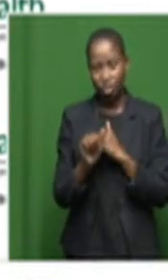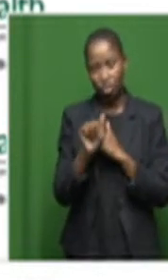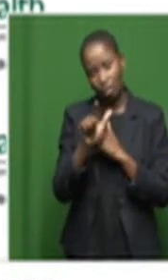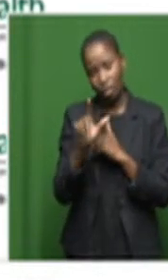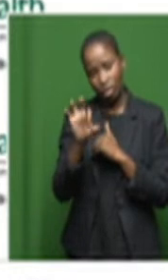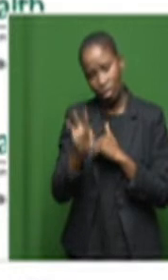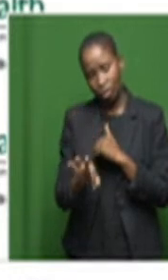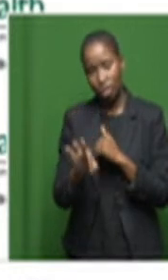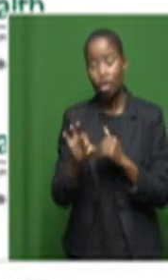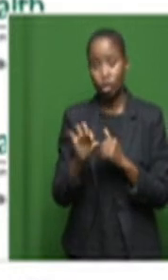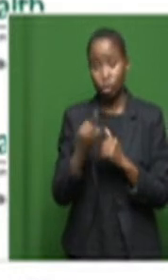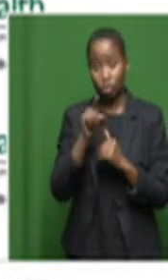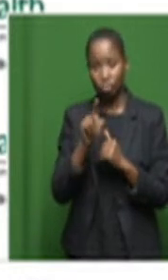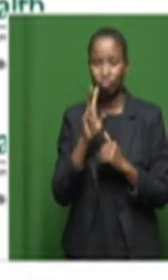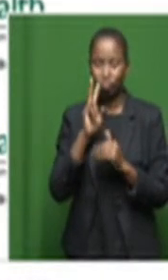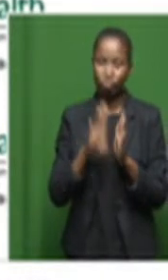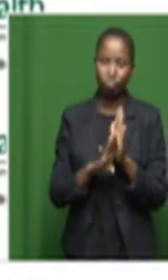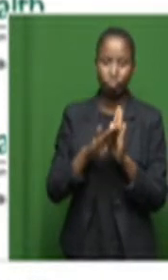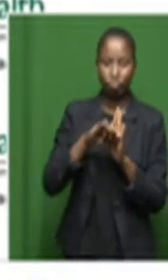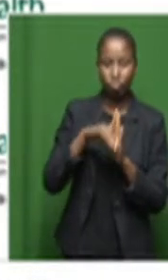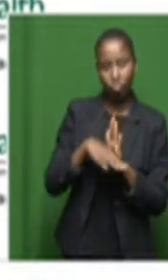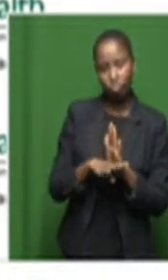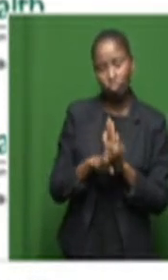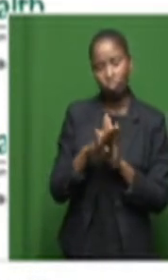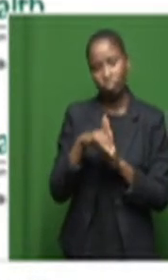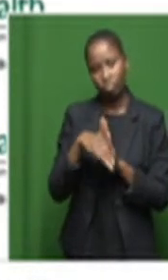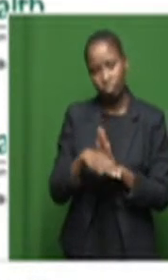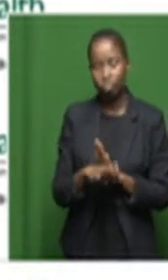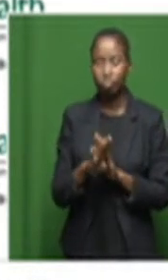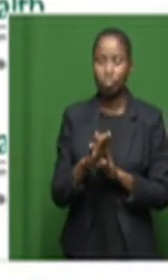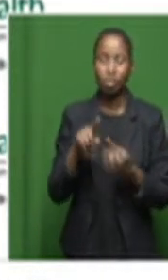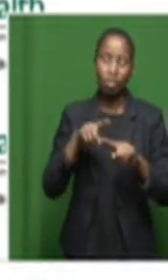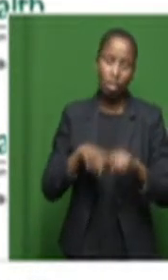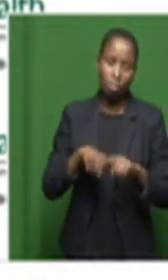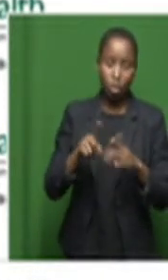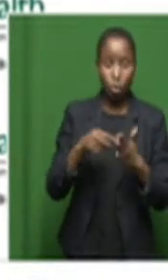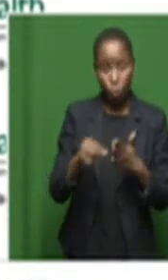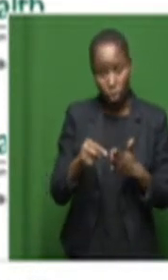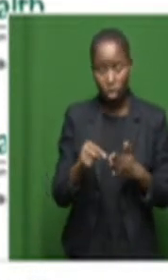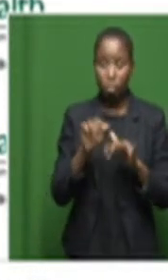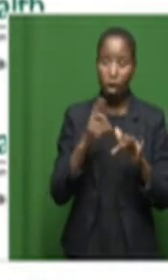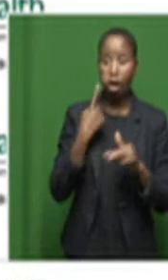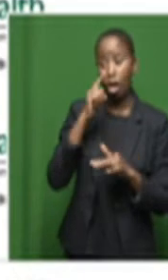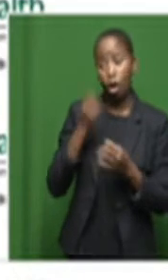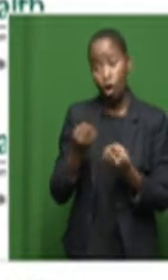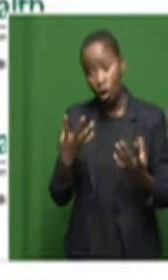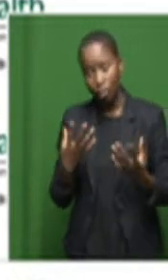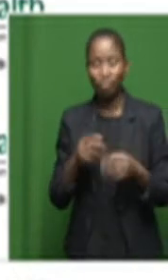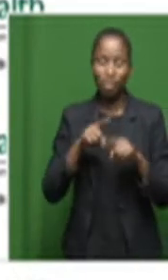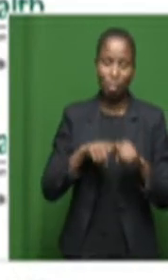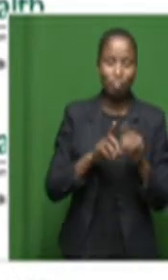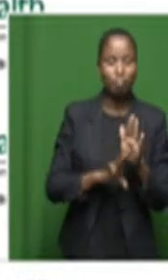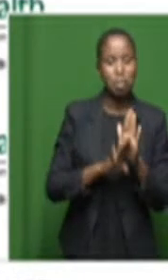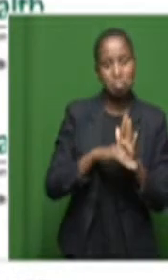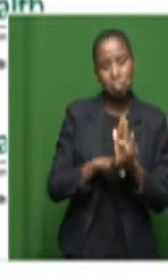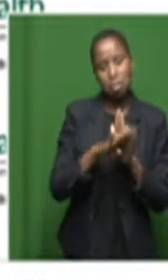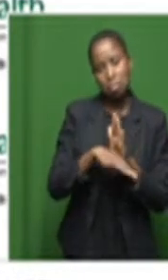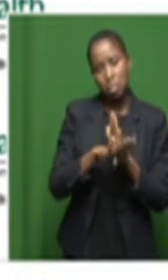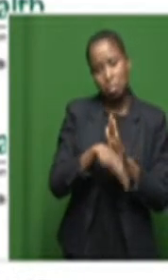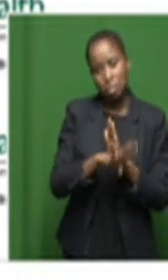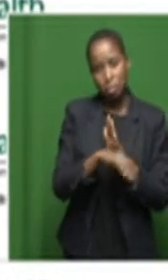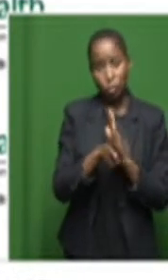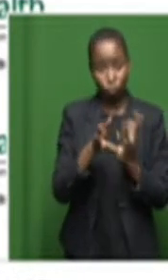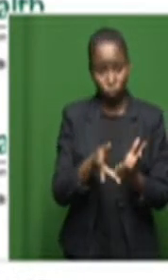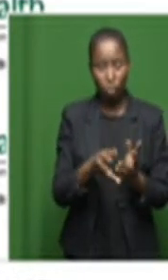it's fluctuating depending on the time of the week and the number of tests which are being done. So we